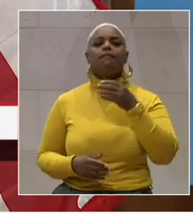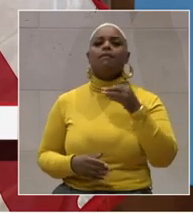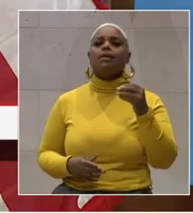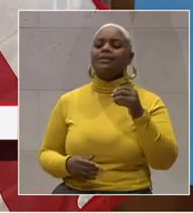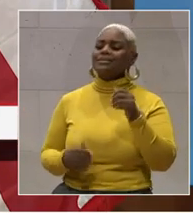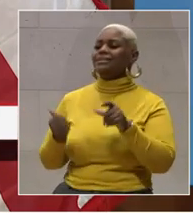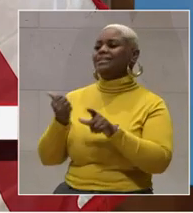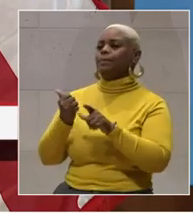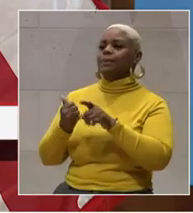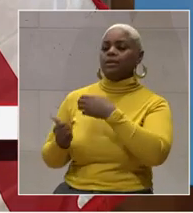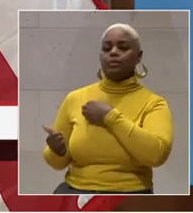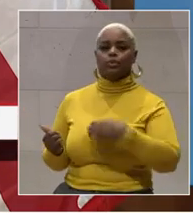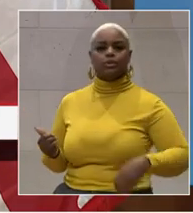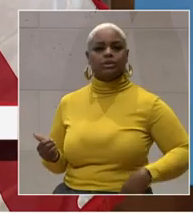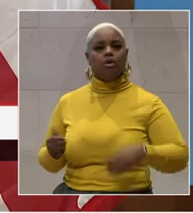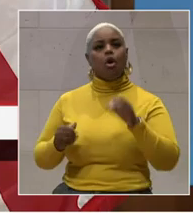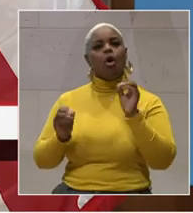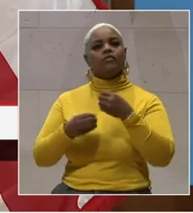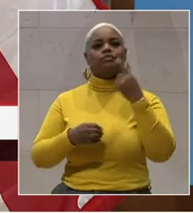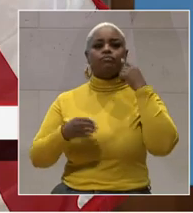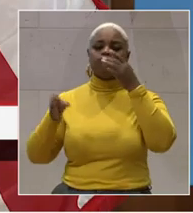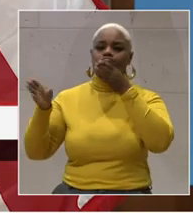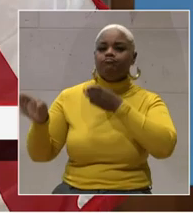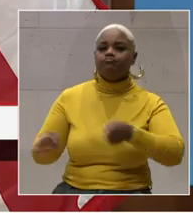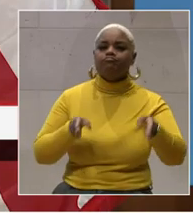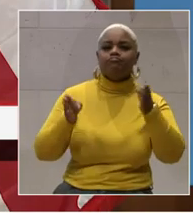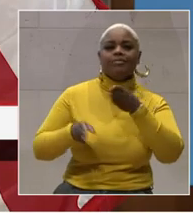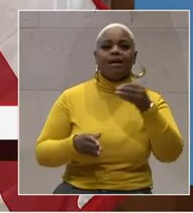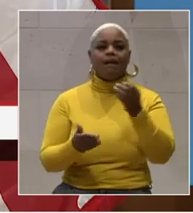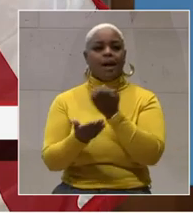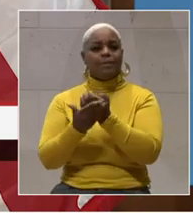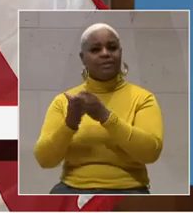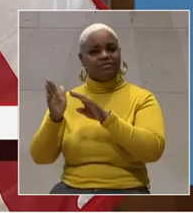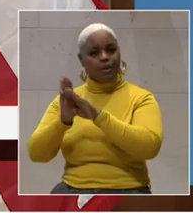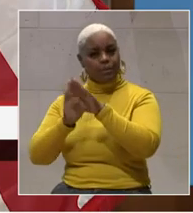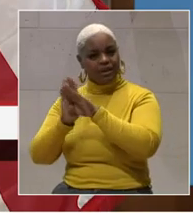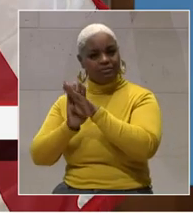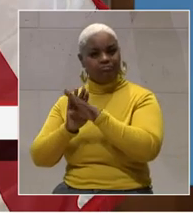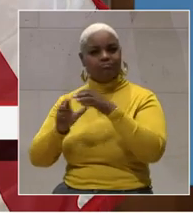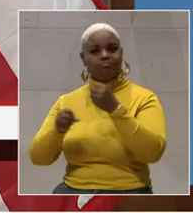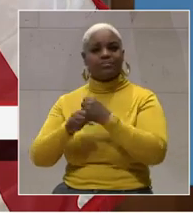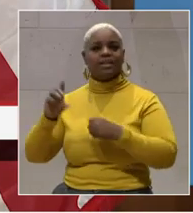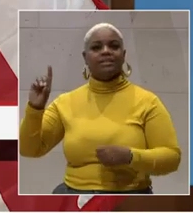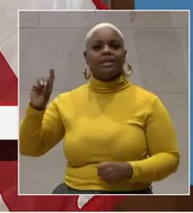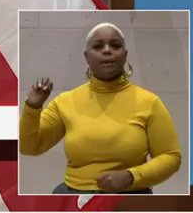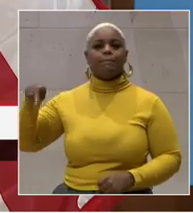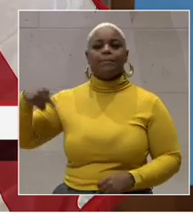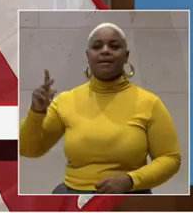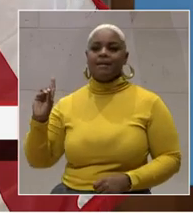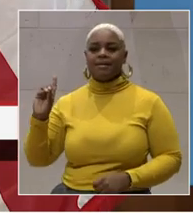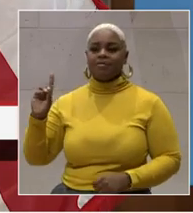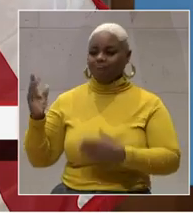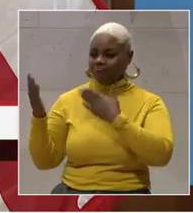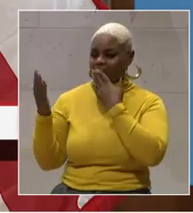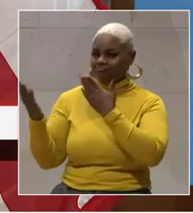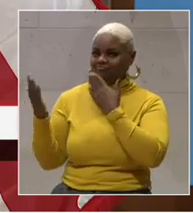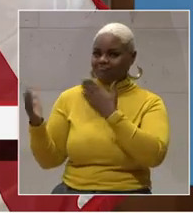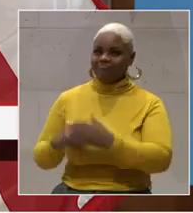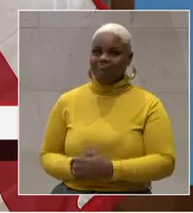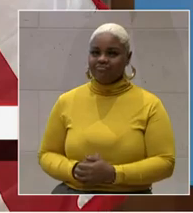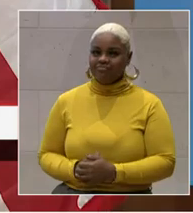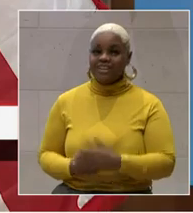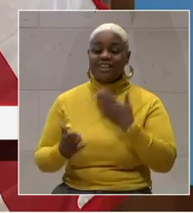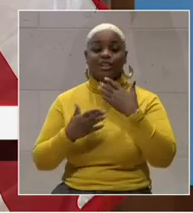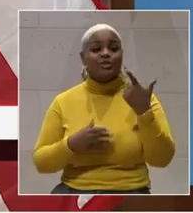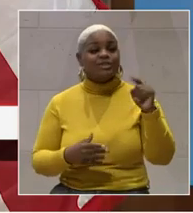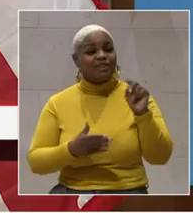And we want to thank the Georgetown McCourt School of Public Policy for providing this venue, which is so nice. We ask you not to consume food